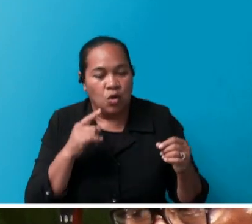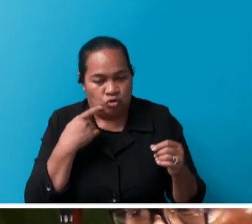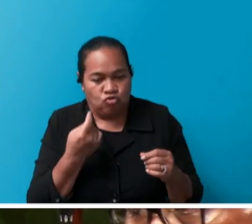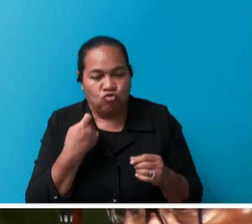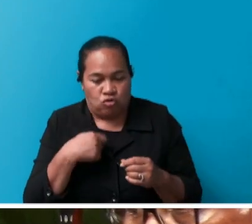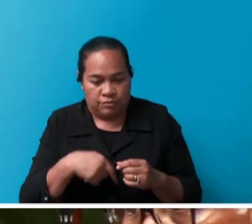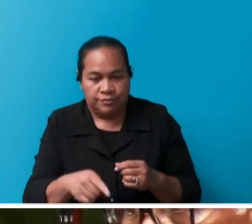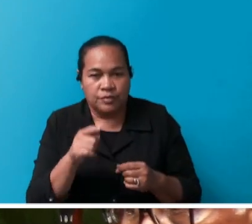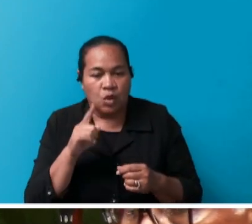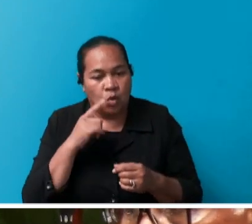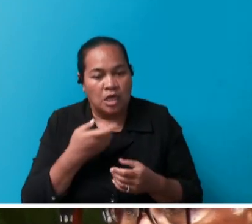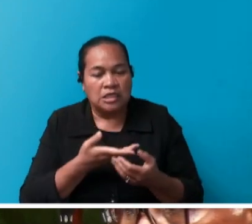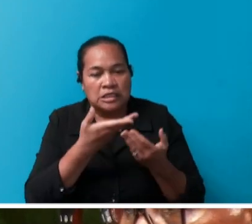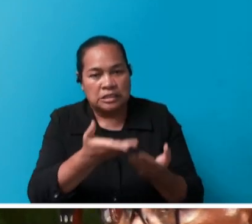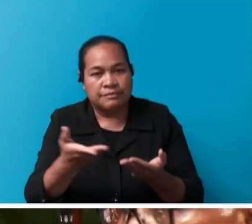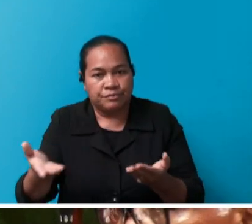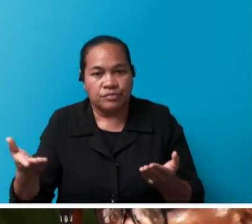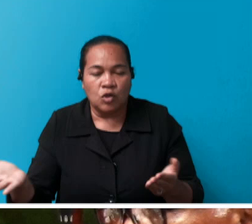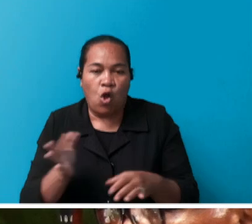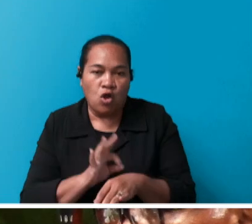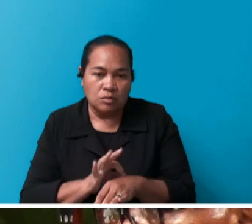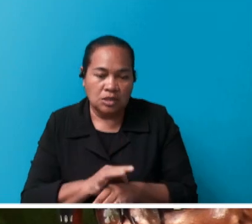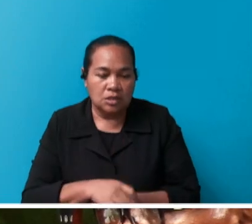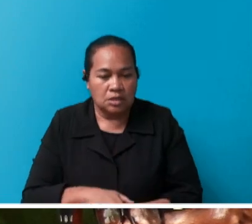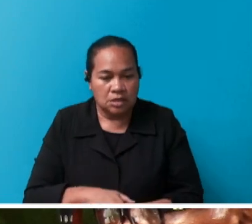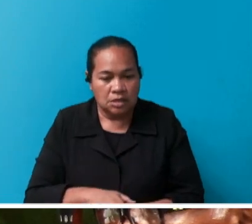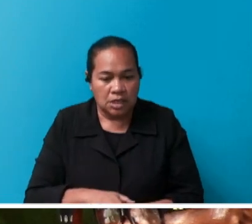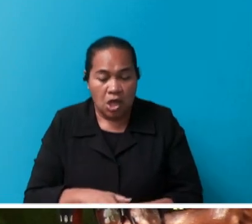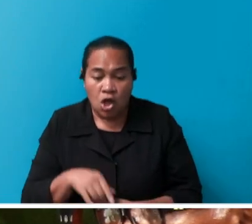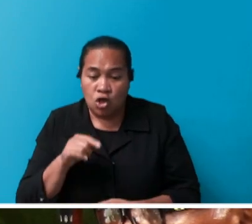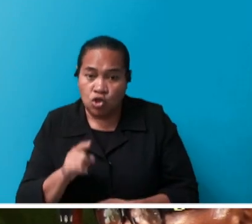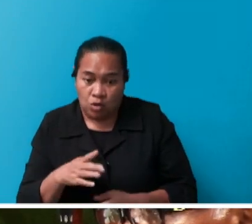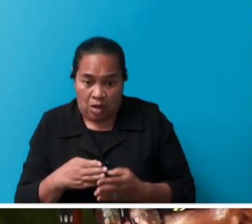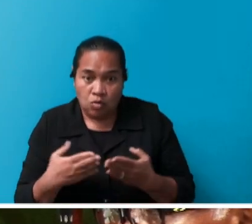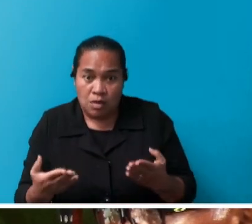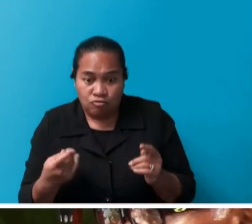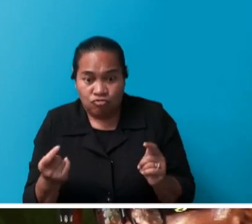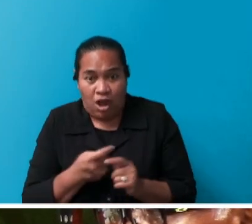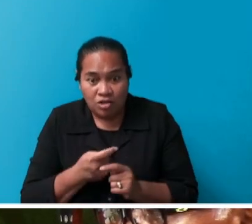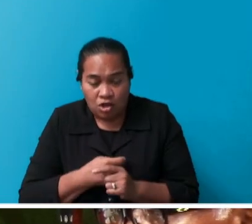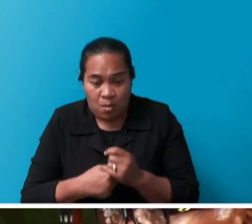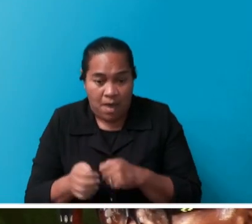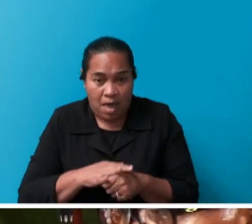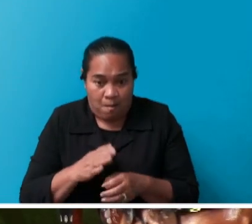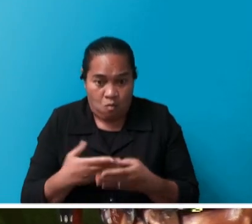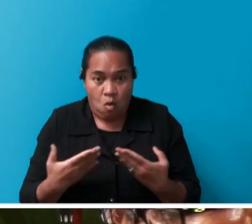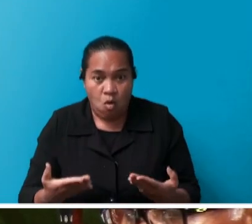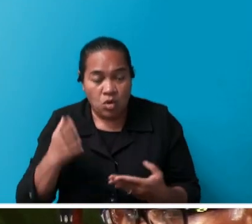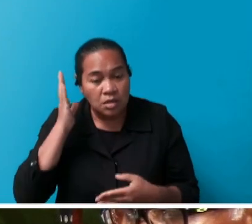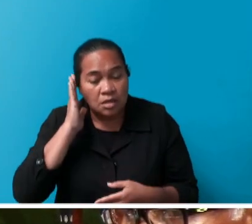health centers. Digital health, modernizing our health services, also require the ministry to engage